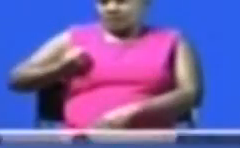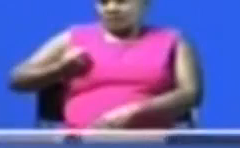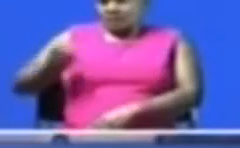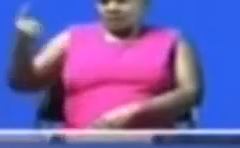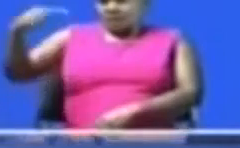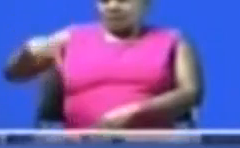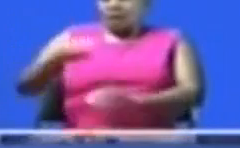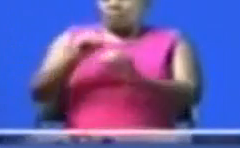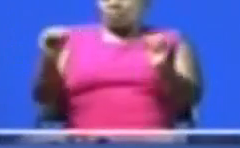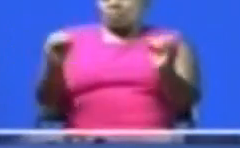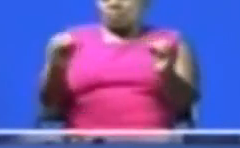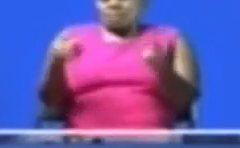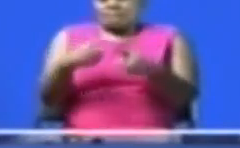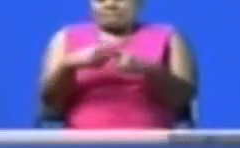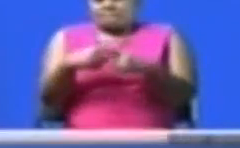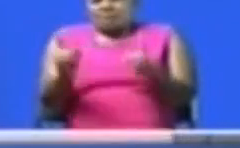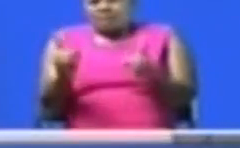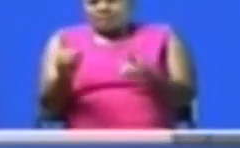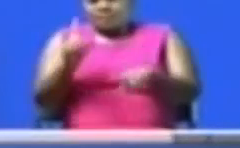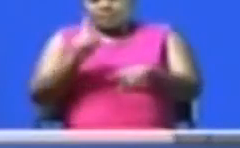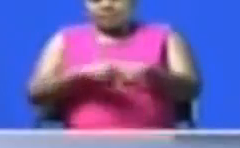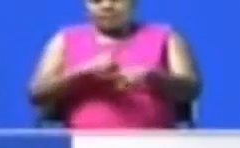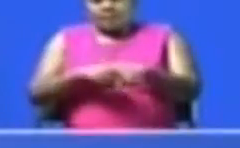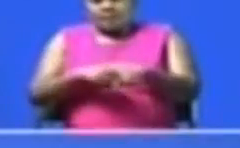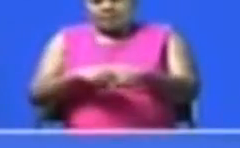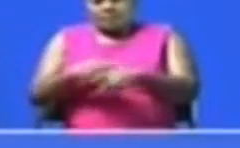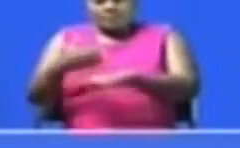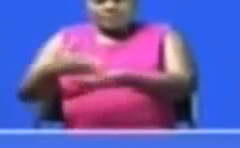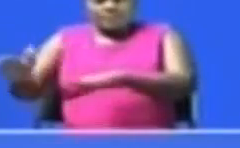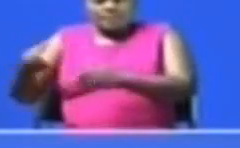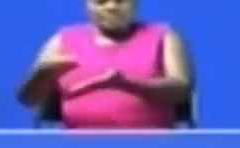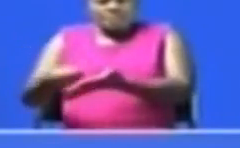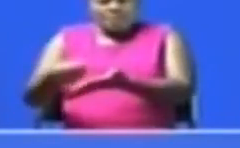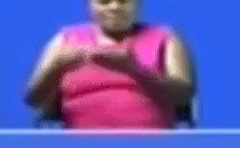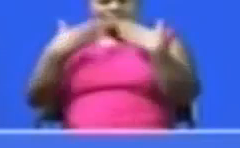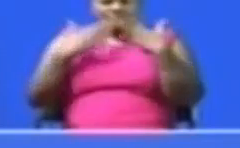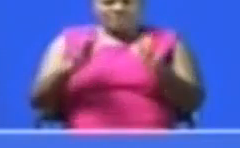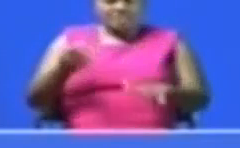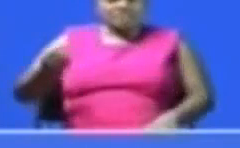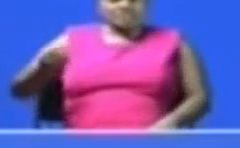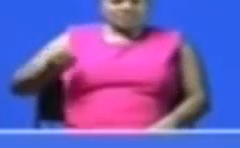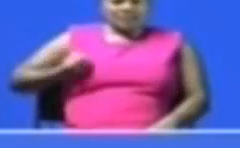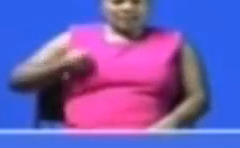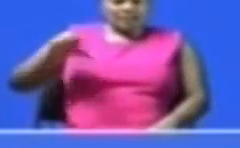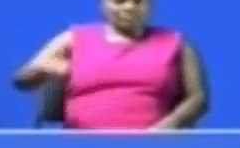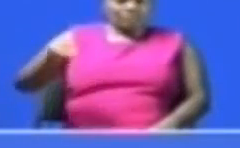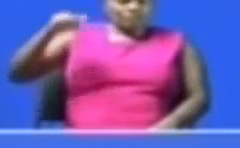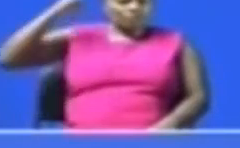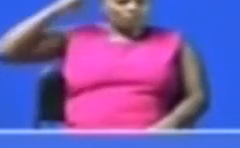up. Lakini kutoka wakati alimtumia hizo pesa, ikawa msichana apiki tena